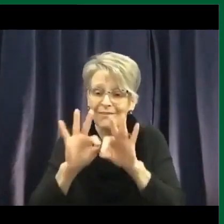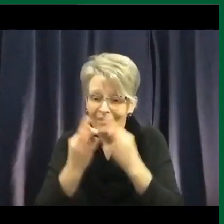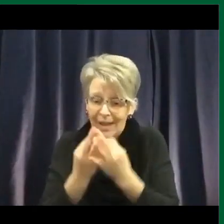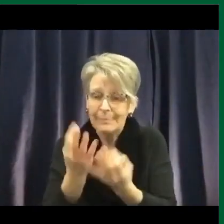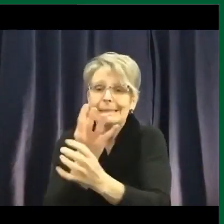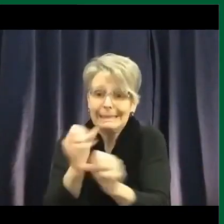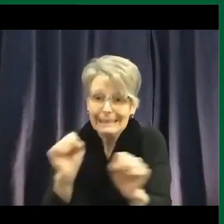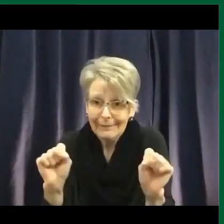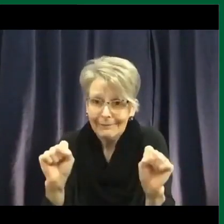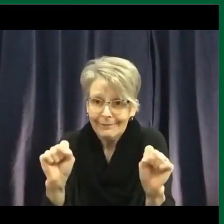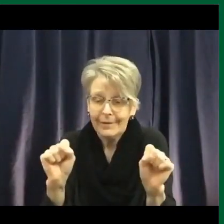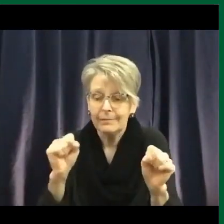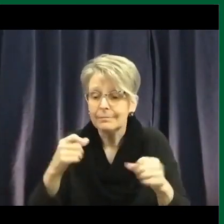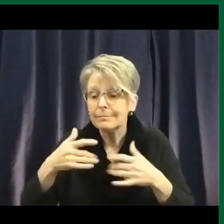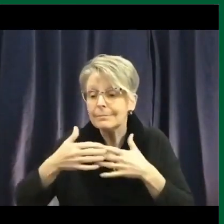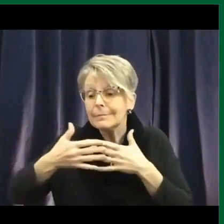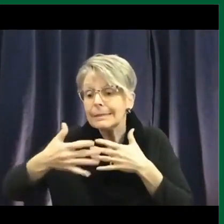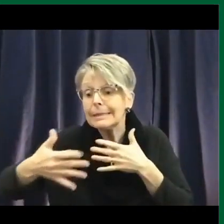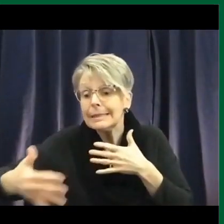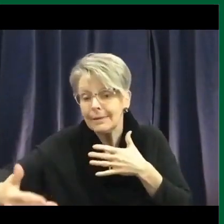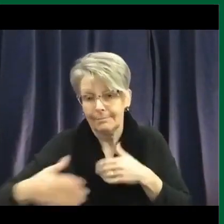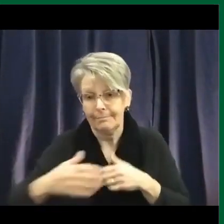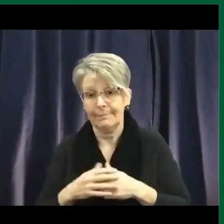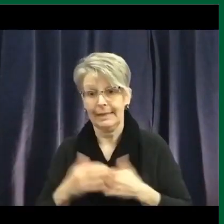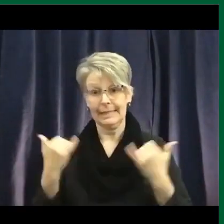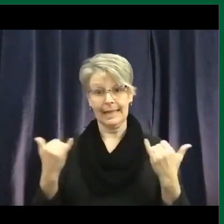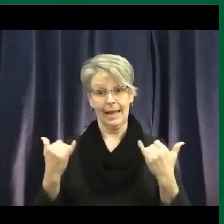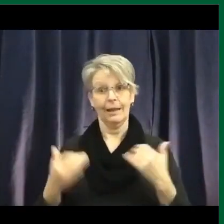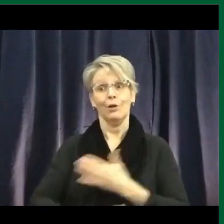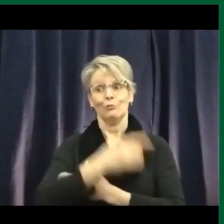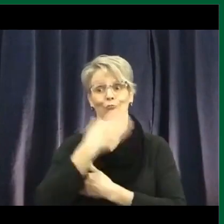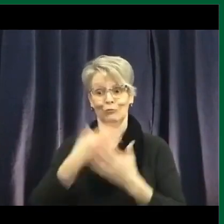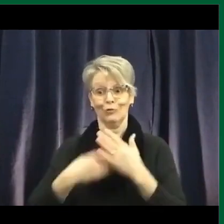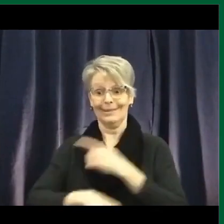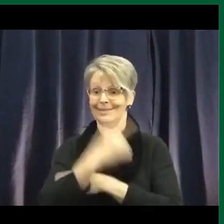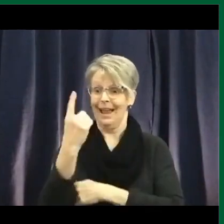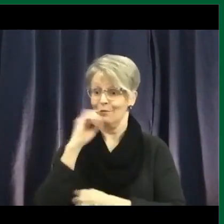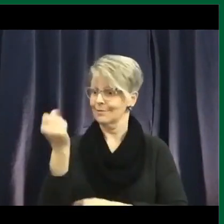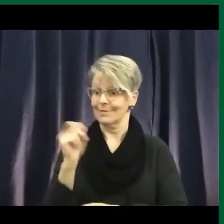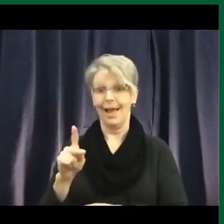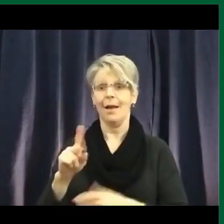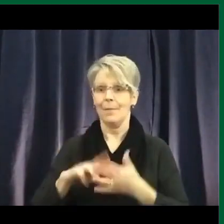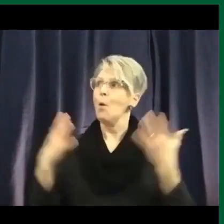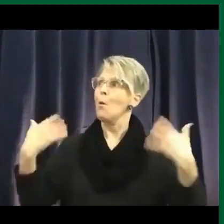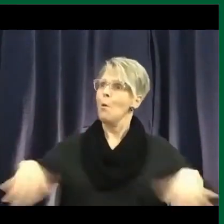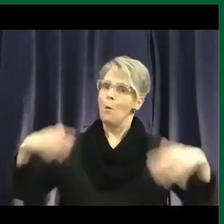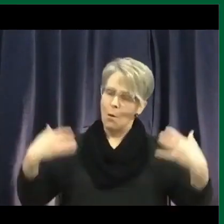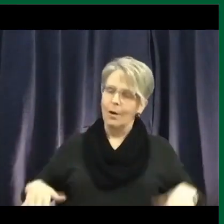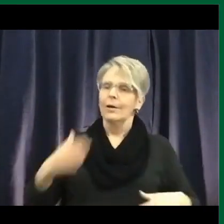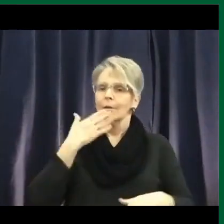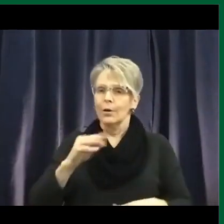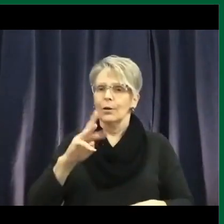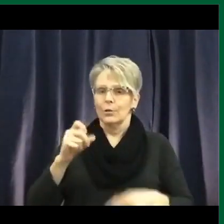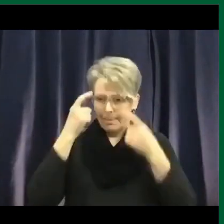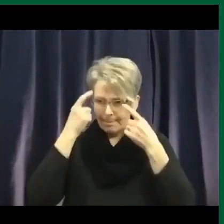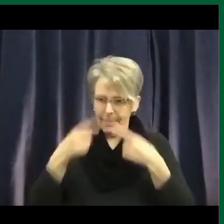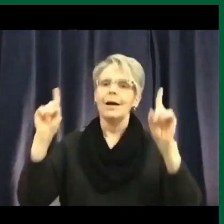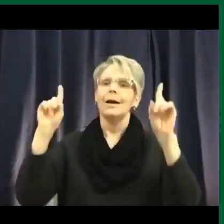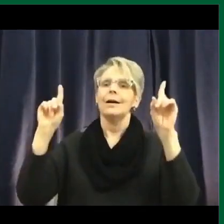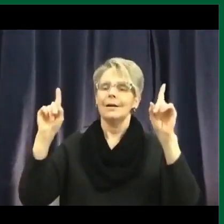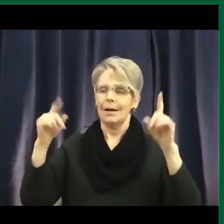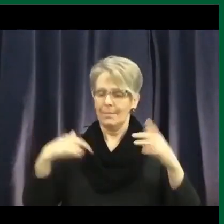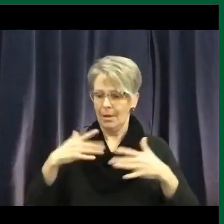and months ahead. As I said, today is a good day for this province. Today is a step forward, and today is an opportunity for us to look for